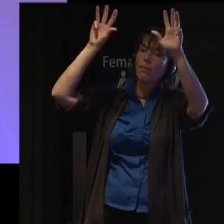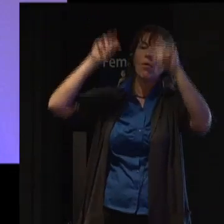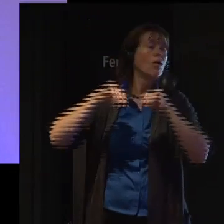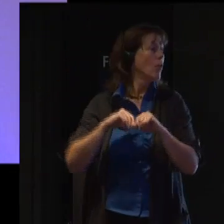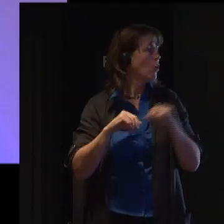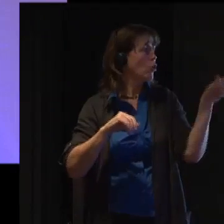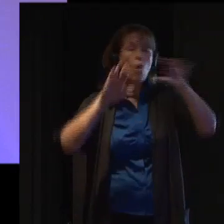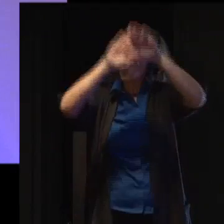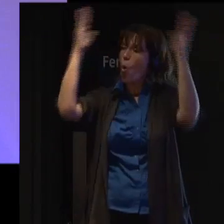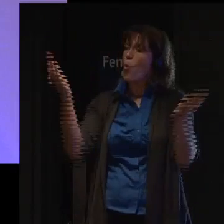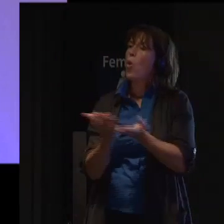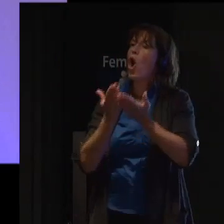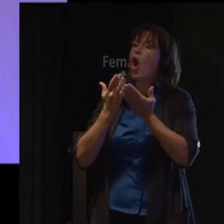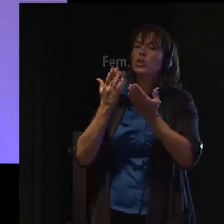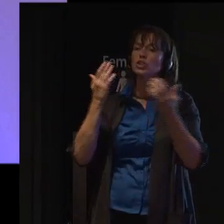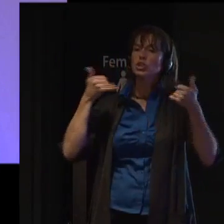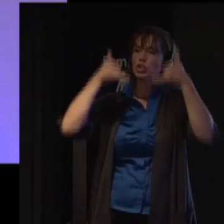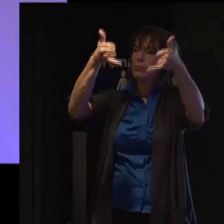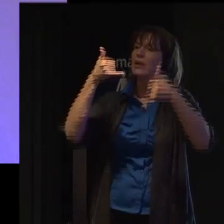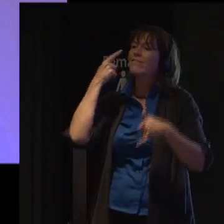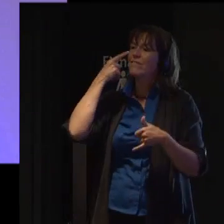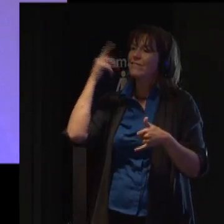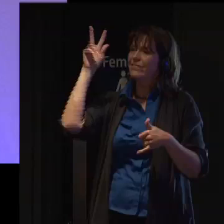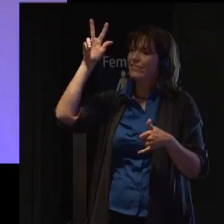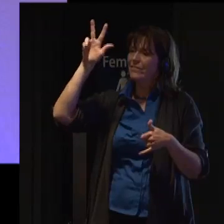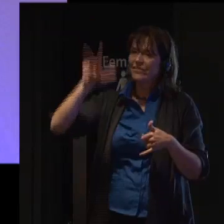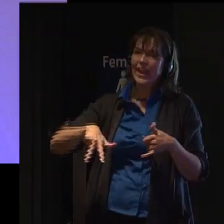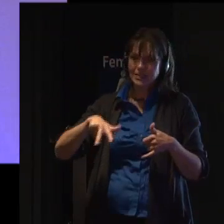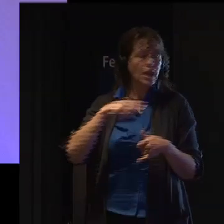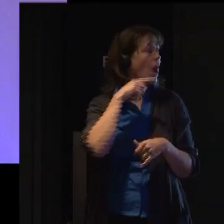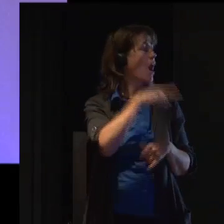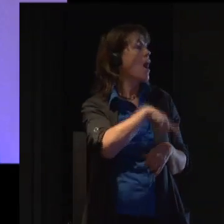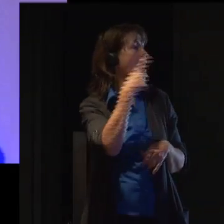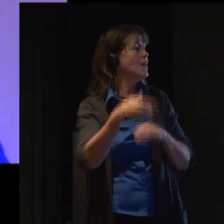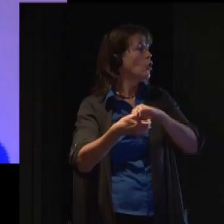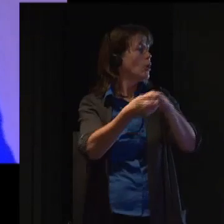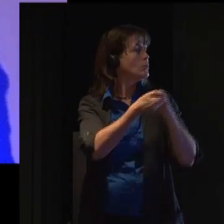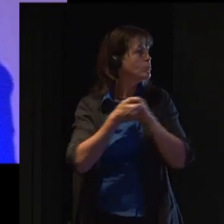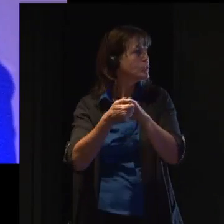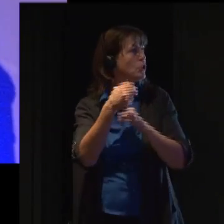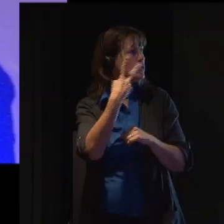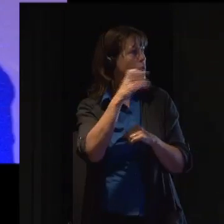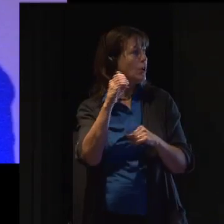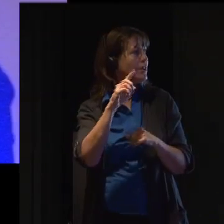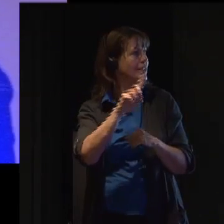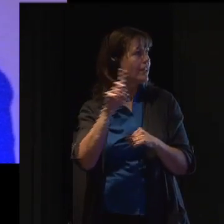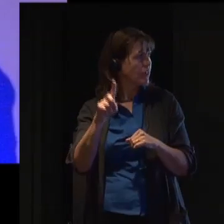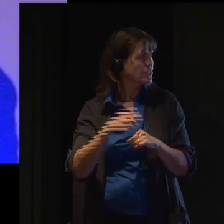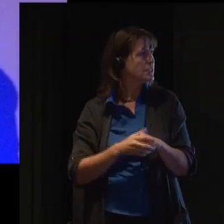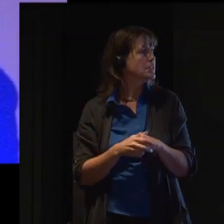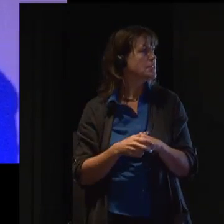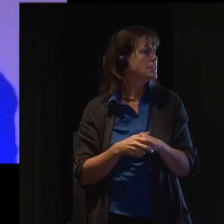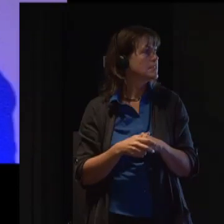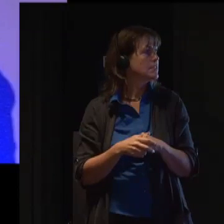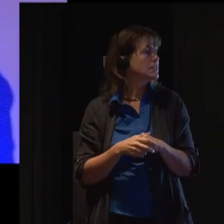in Vienna, and Bundesliga, which means National Austrian League on air. This is the logo for the